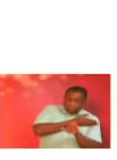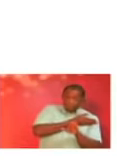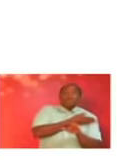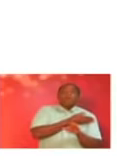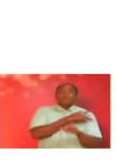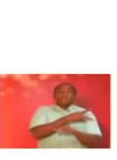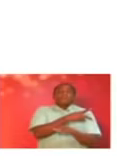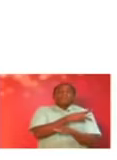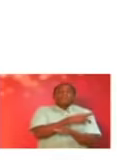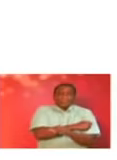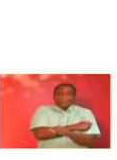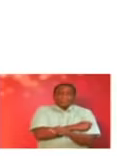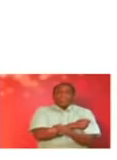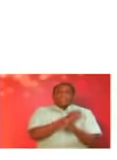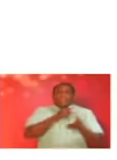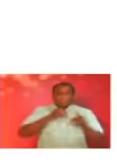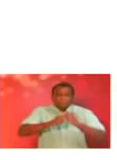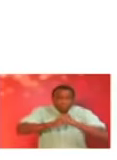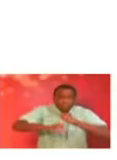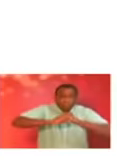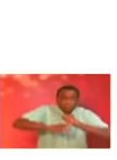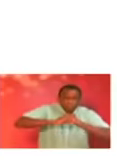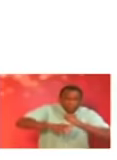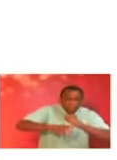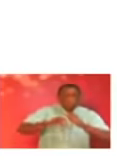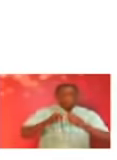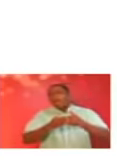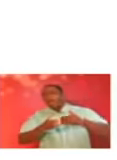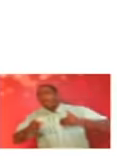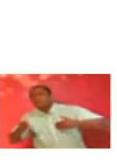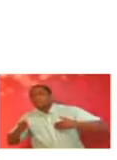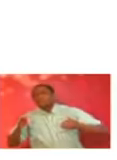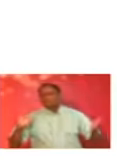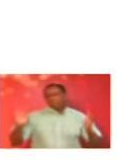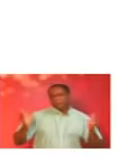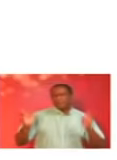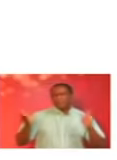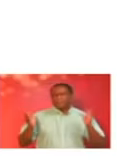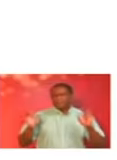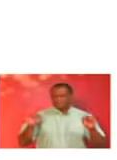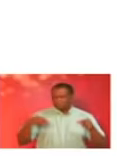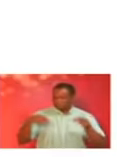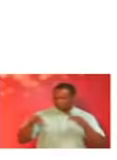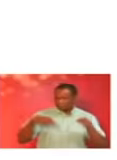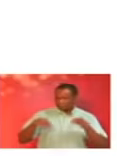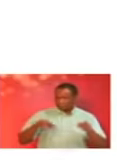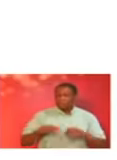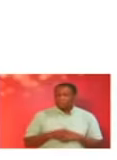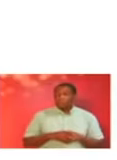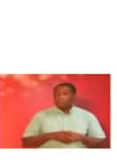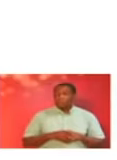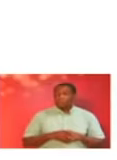of 4,500, I think it was weekly, you said. Are you all concerned that at that rate,